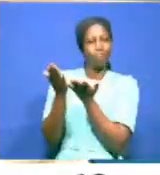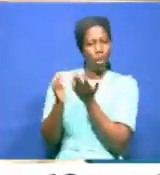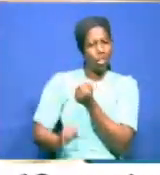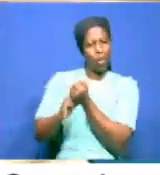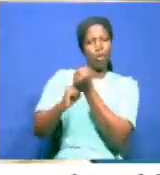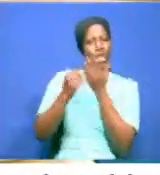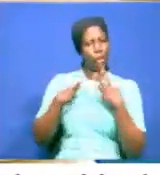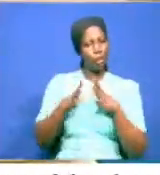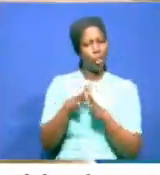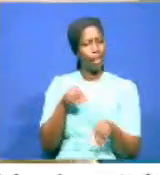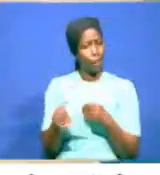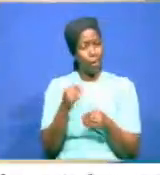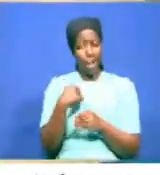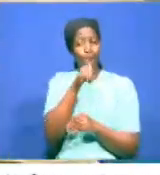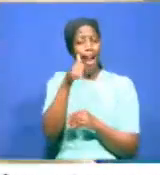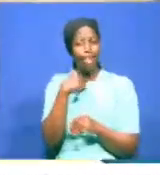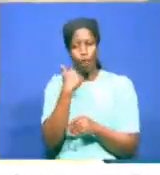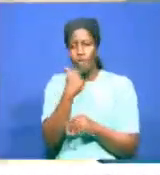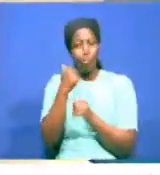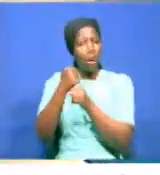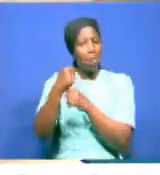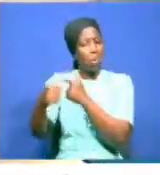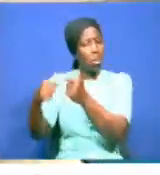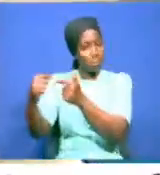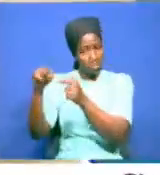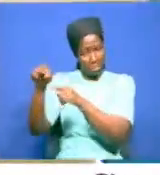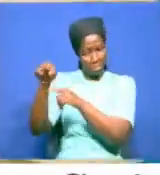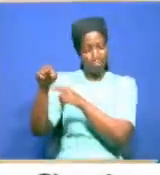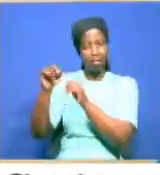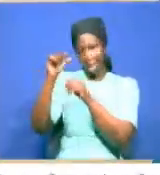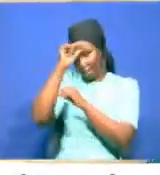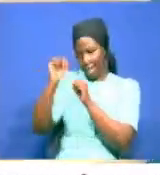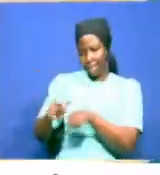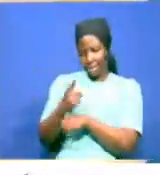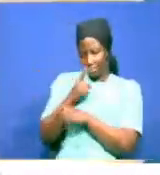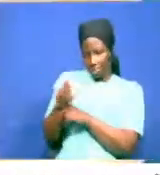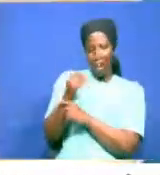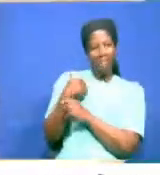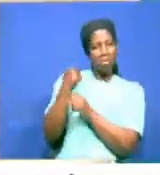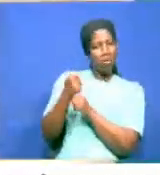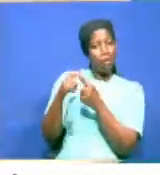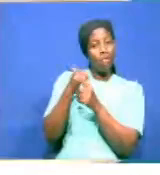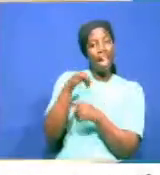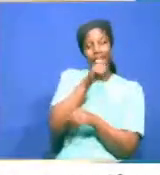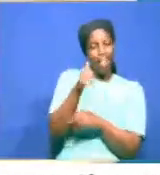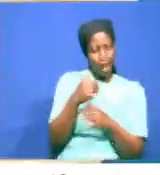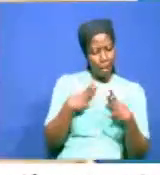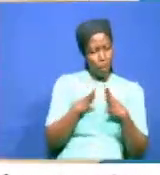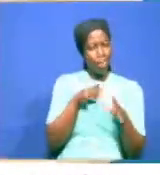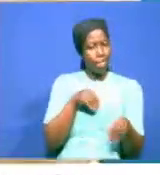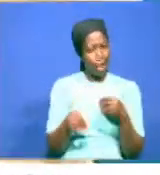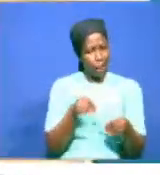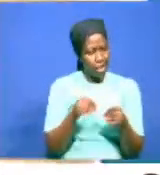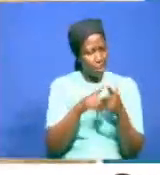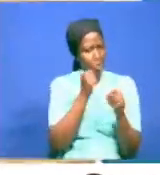who are working. Those ones the government can say at least they're working. Then there are people with disabilities who are not working. For